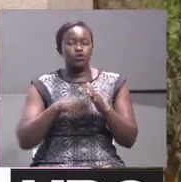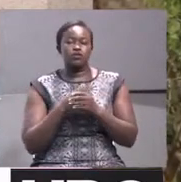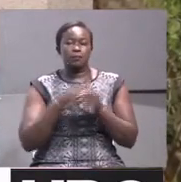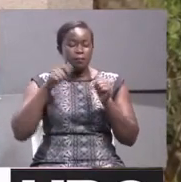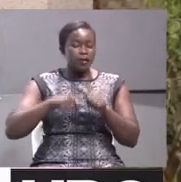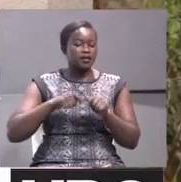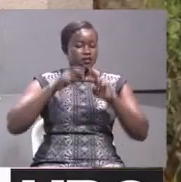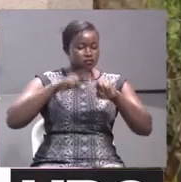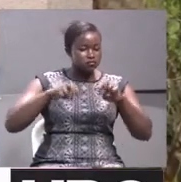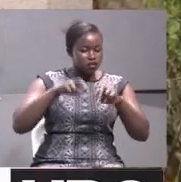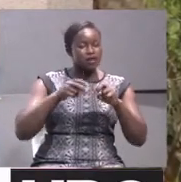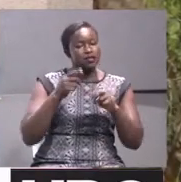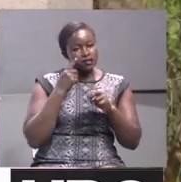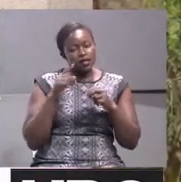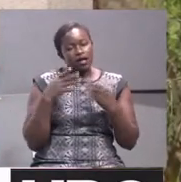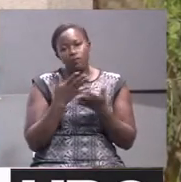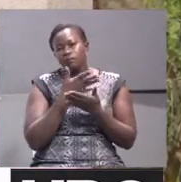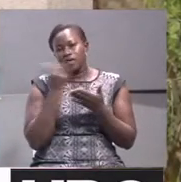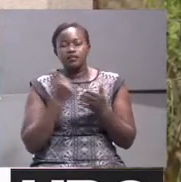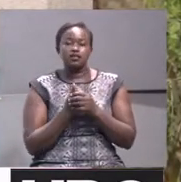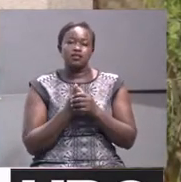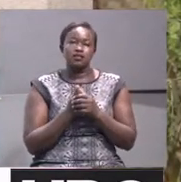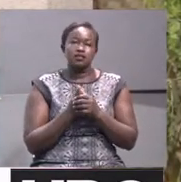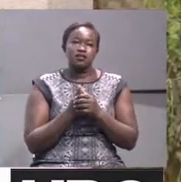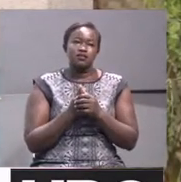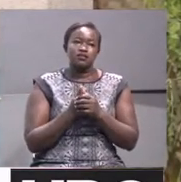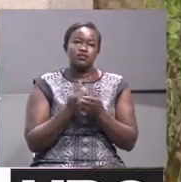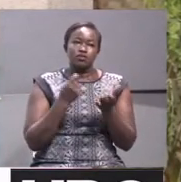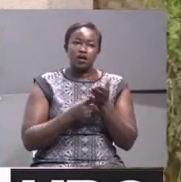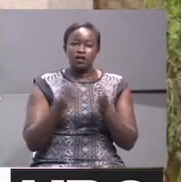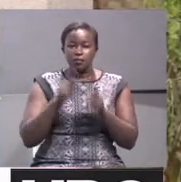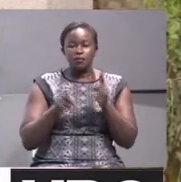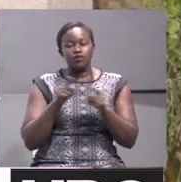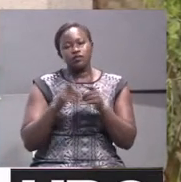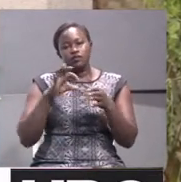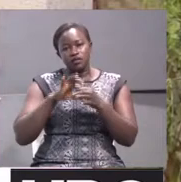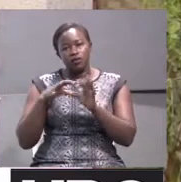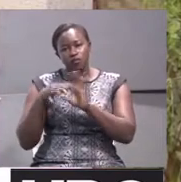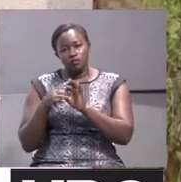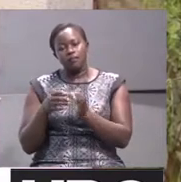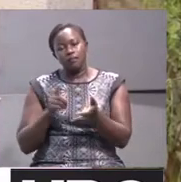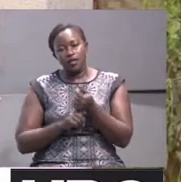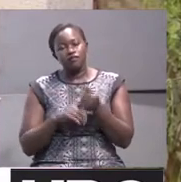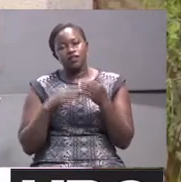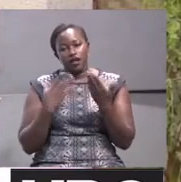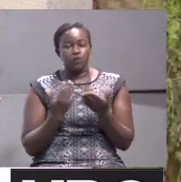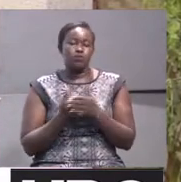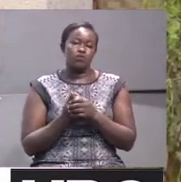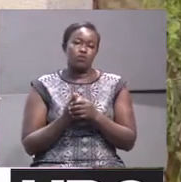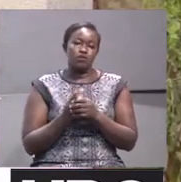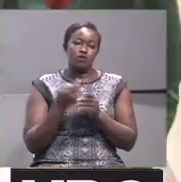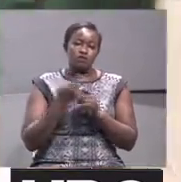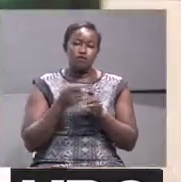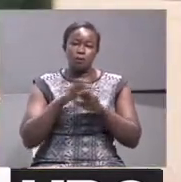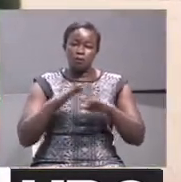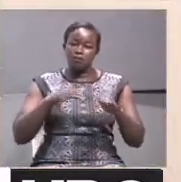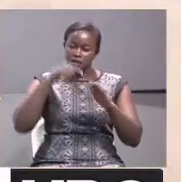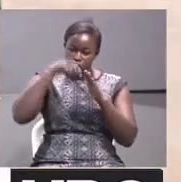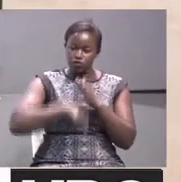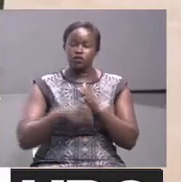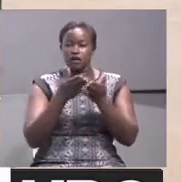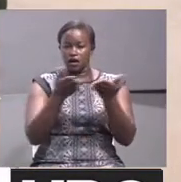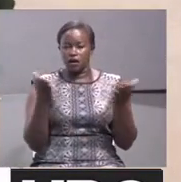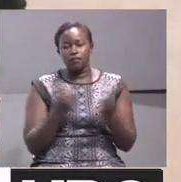best Ugandans as the citizens and stakeholders can benefit from the existence of these minerals.